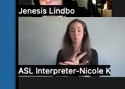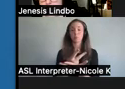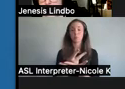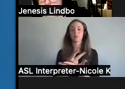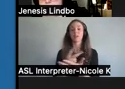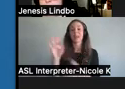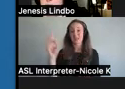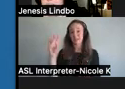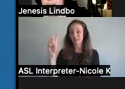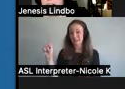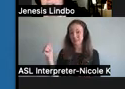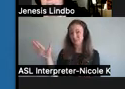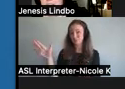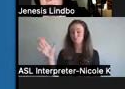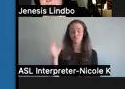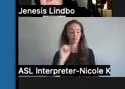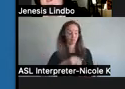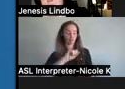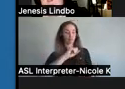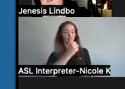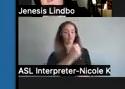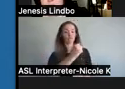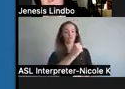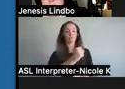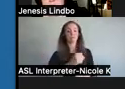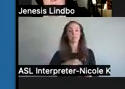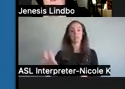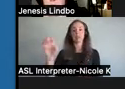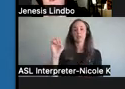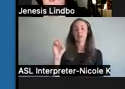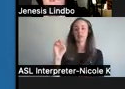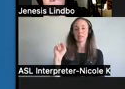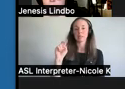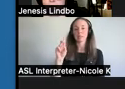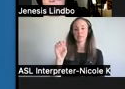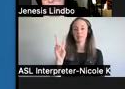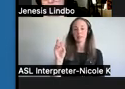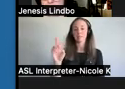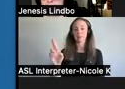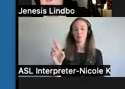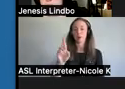the FDA. There is Endeavor RX, which is a therapeutic program for